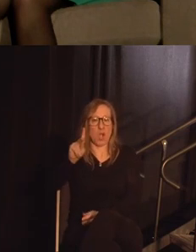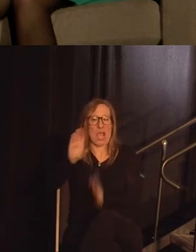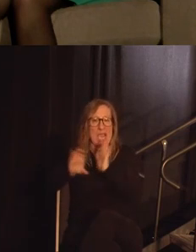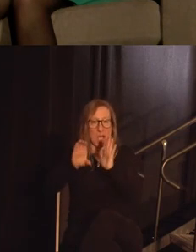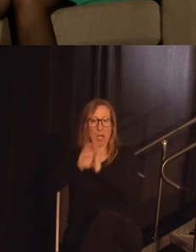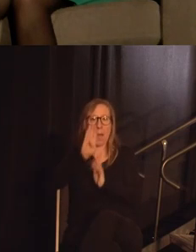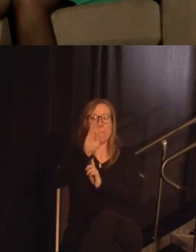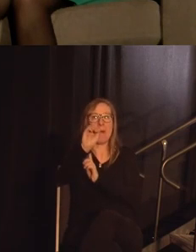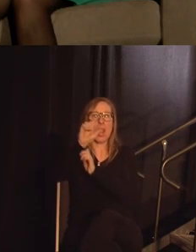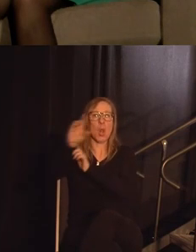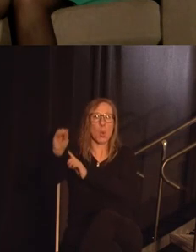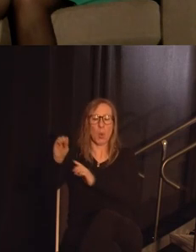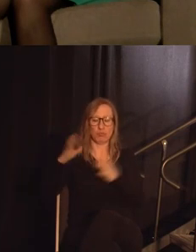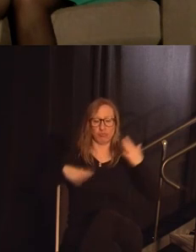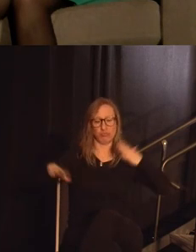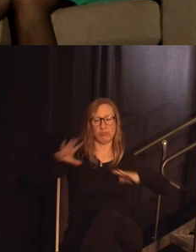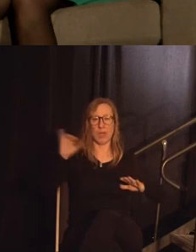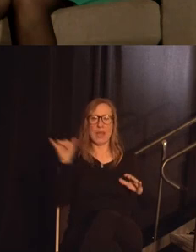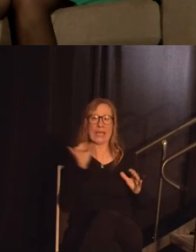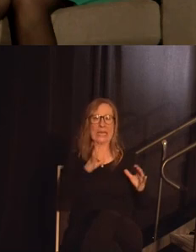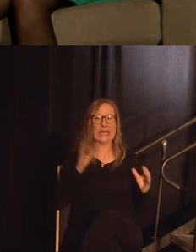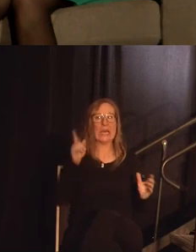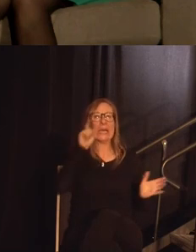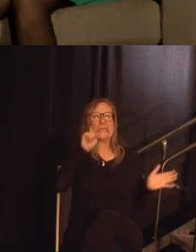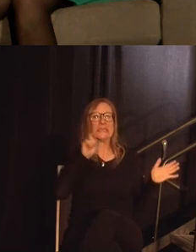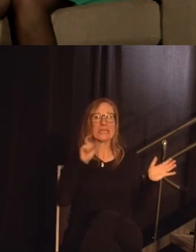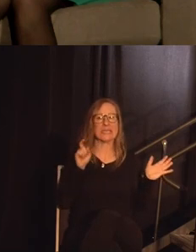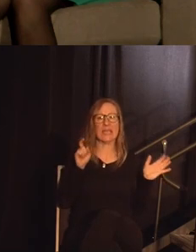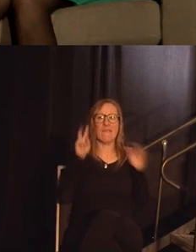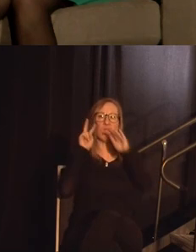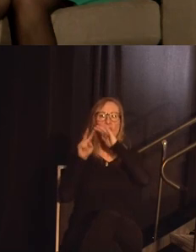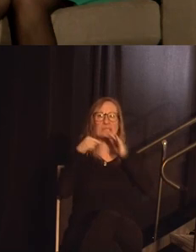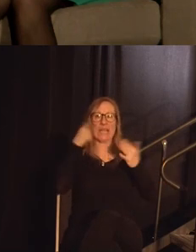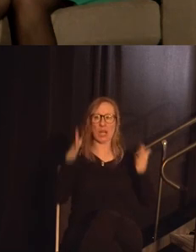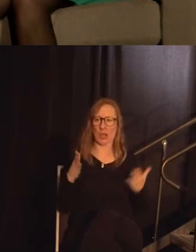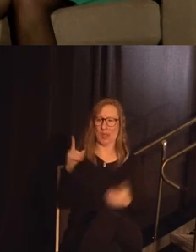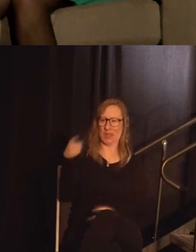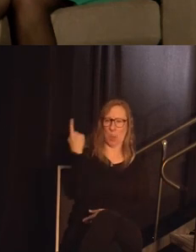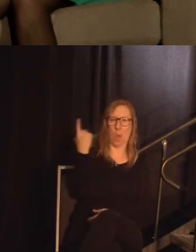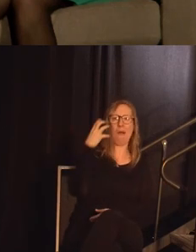Baloo, dressed as a sexy fortune teller, is the single most positive role model of my youth.